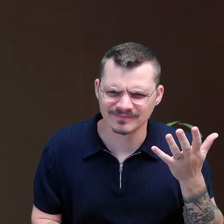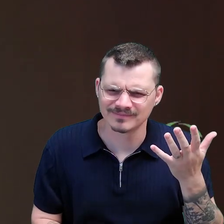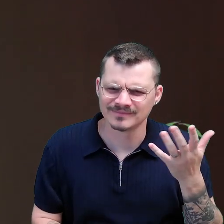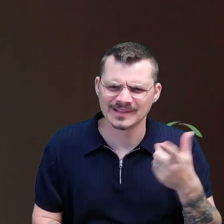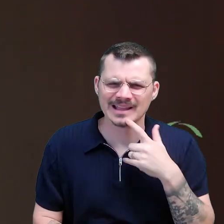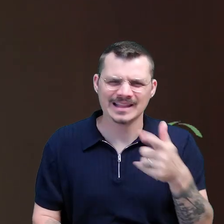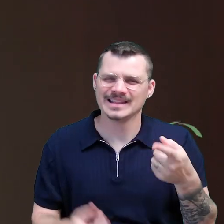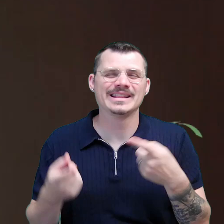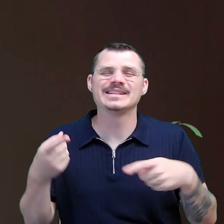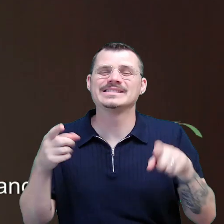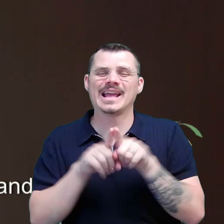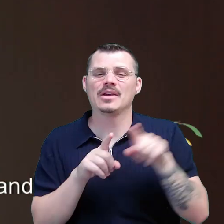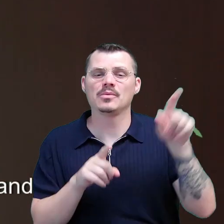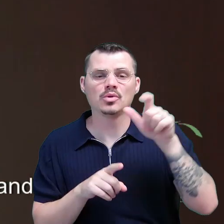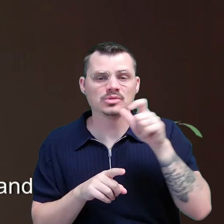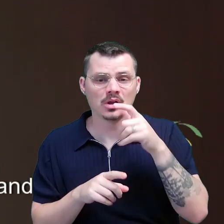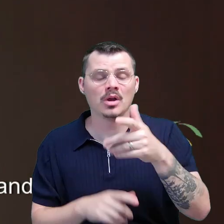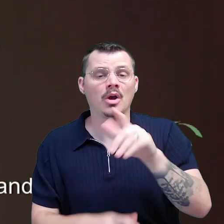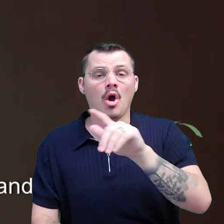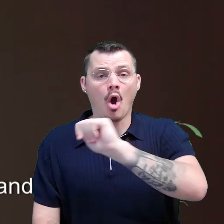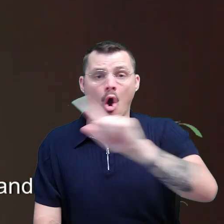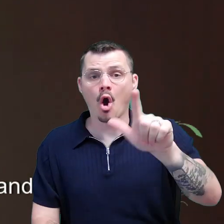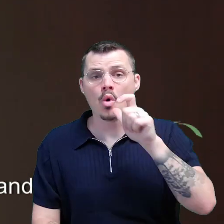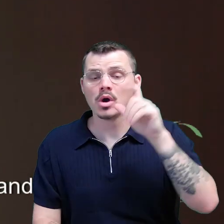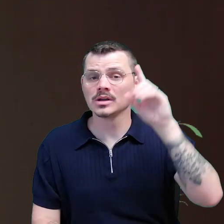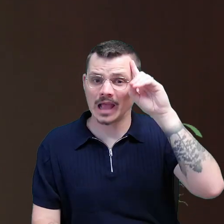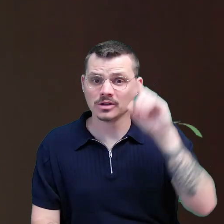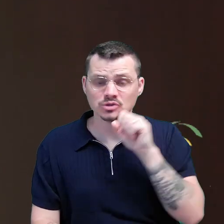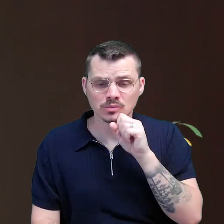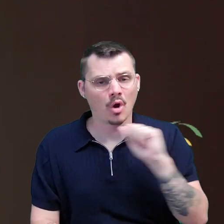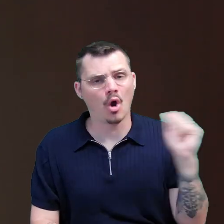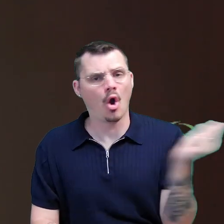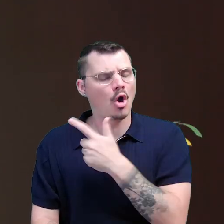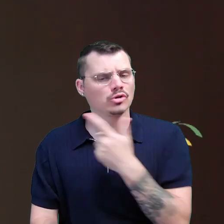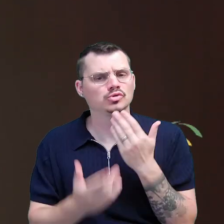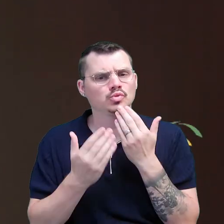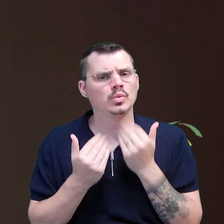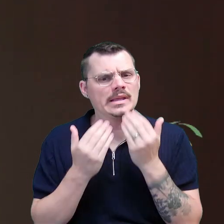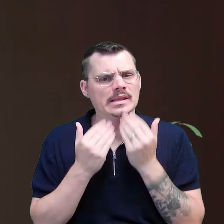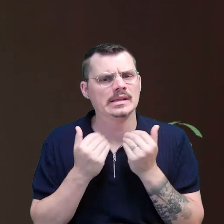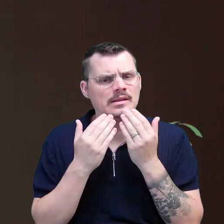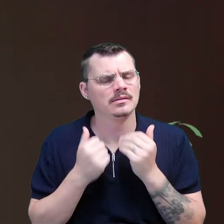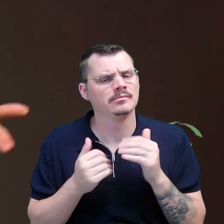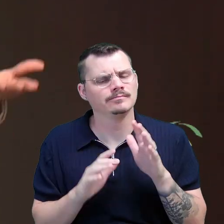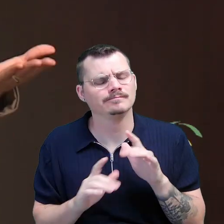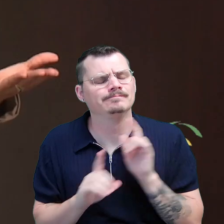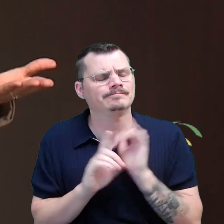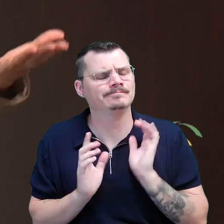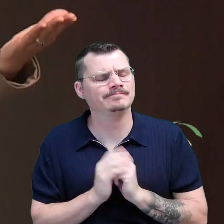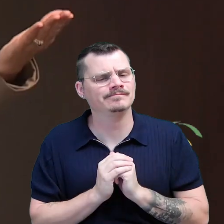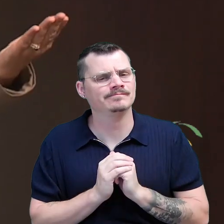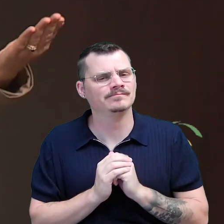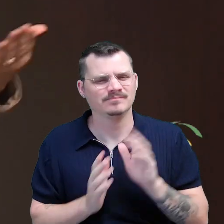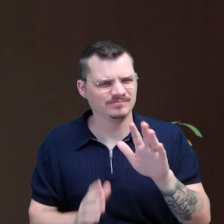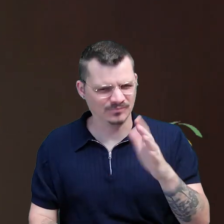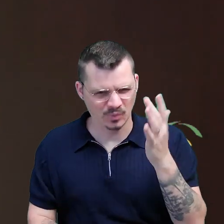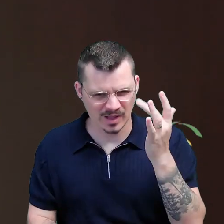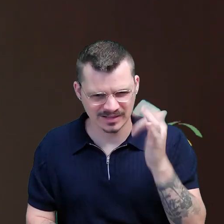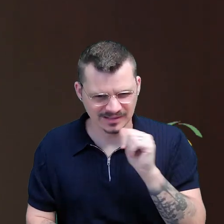It's like the same people that say everybody with Down syndrome is sweet and adorable. Why? It's not